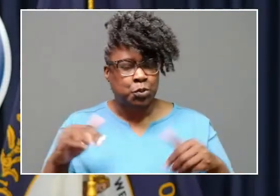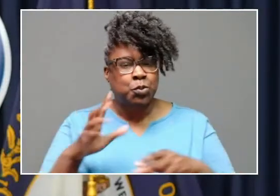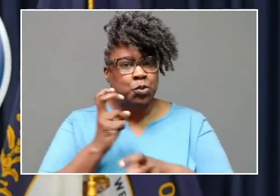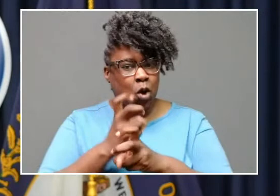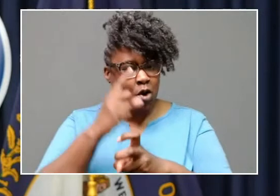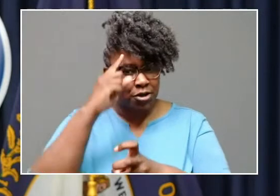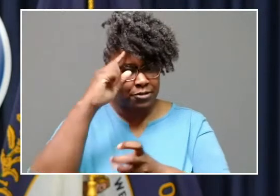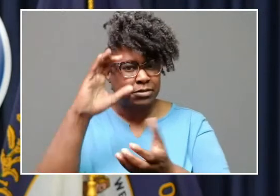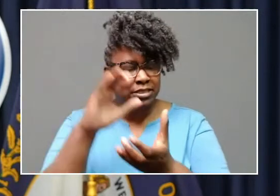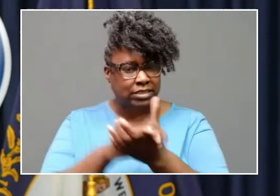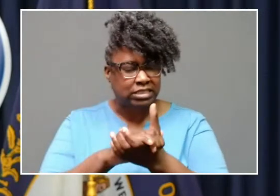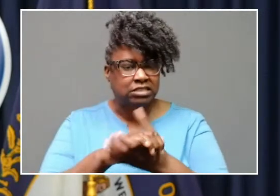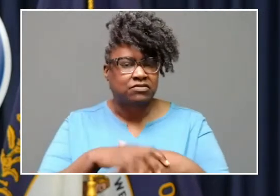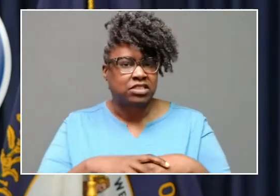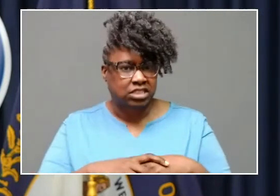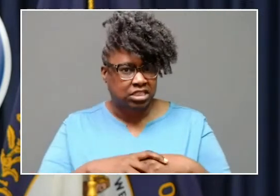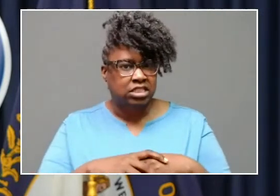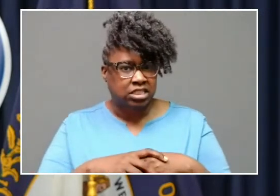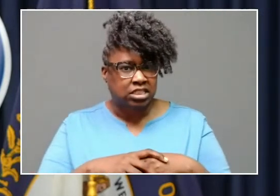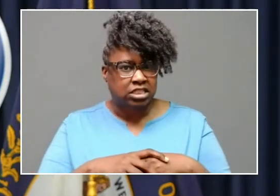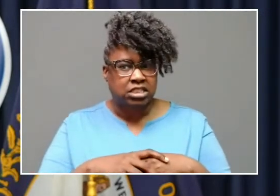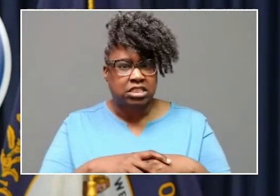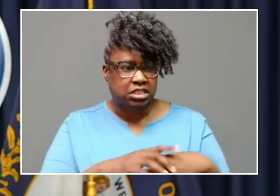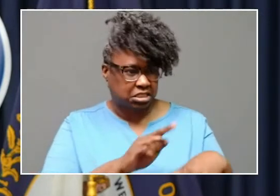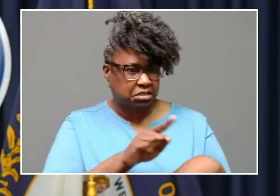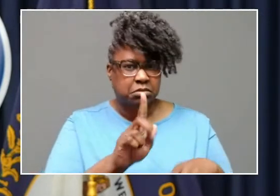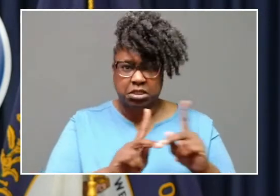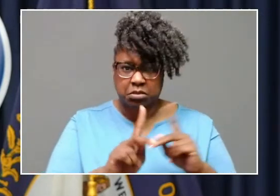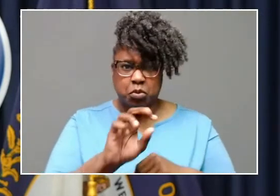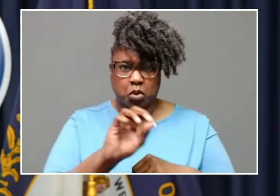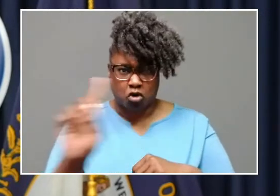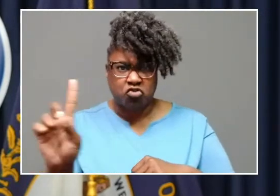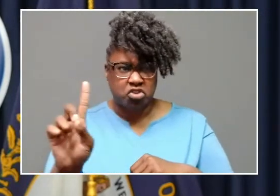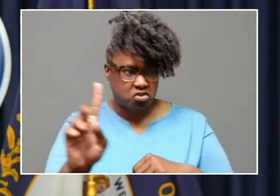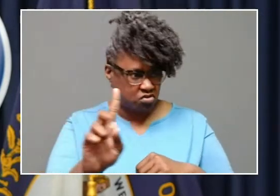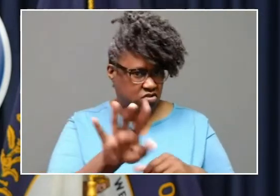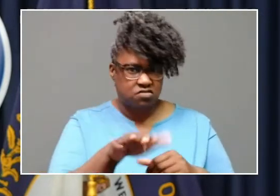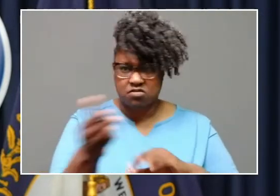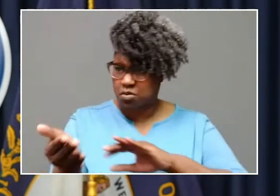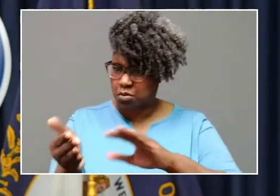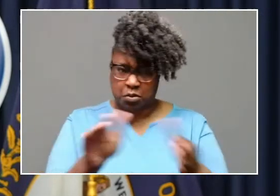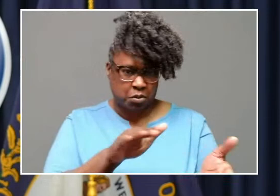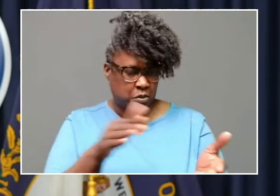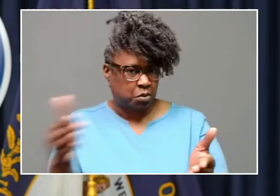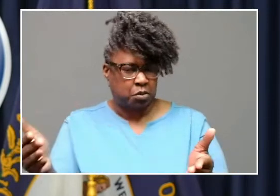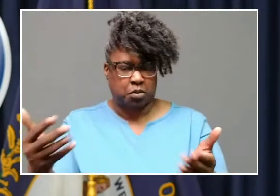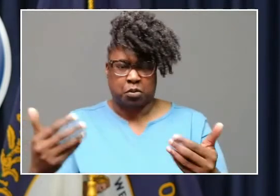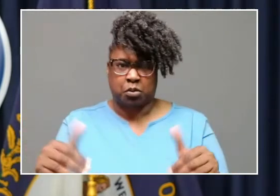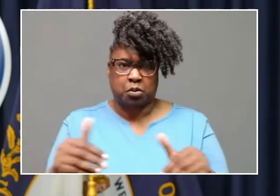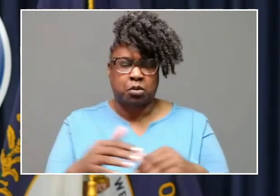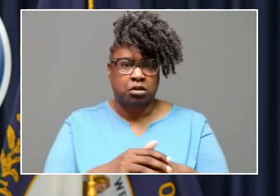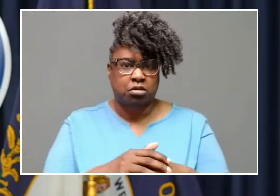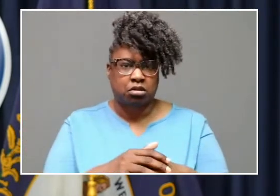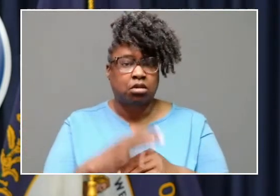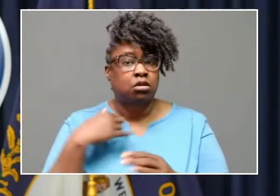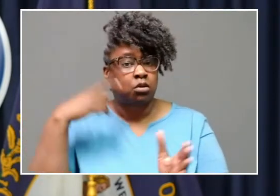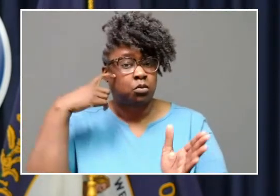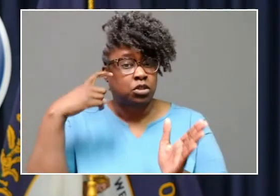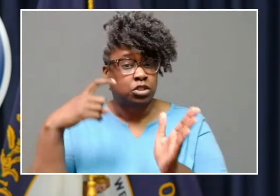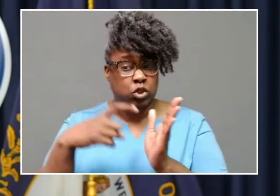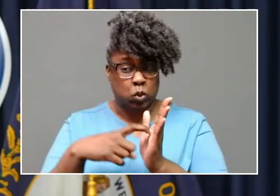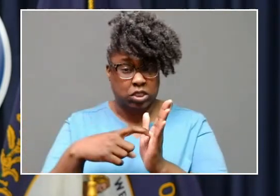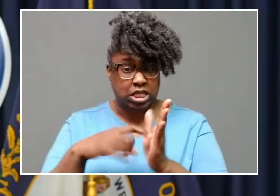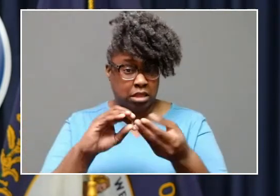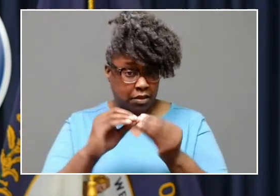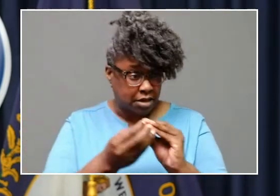of life from overdose being what it is, that we find this early signal of a decline in overdose deaths